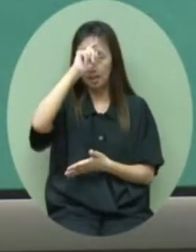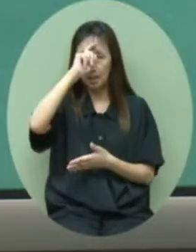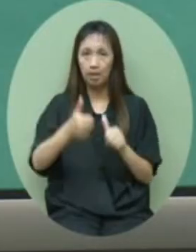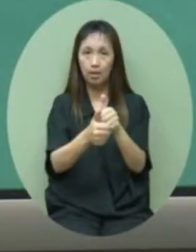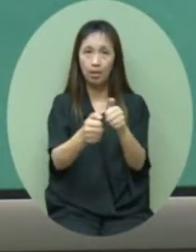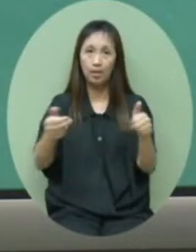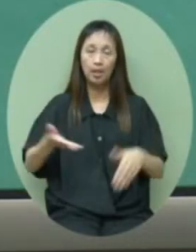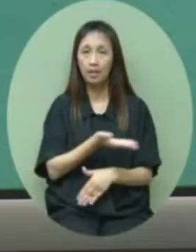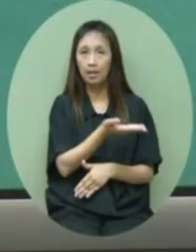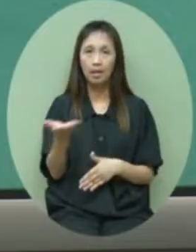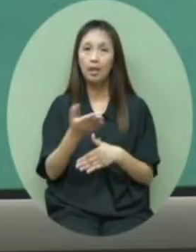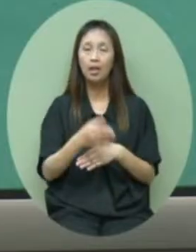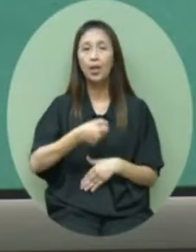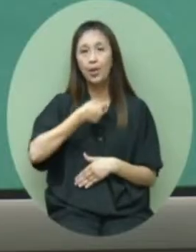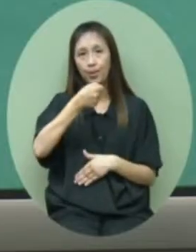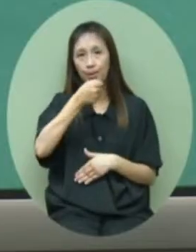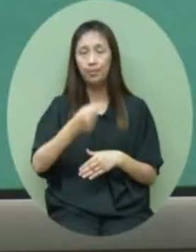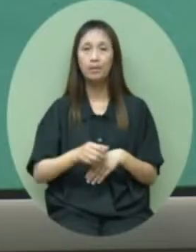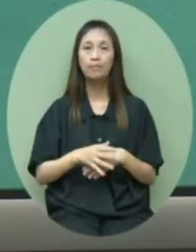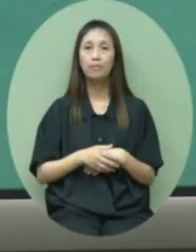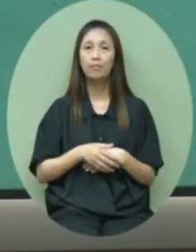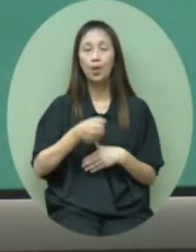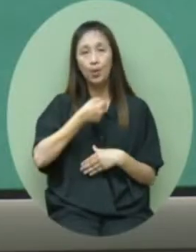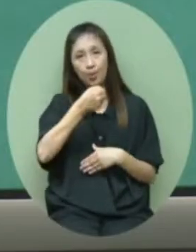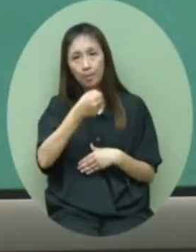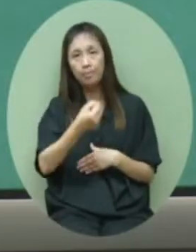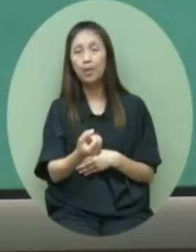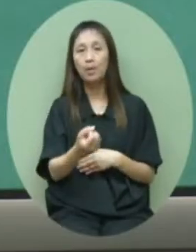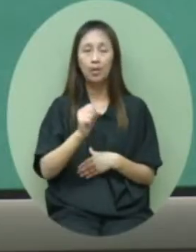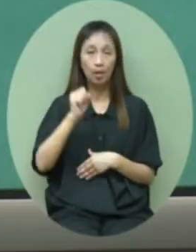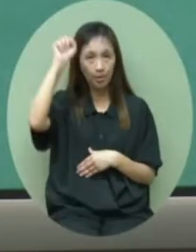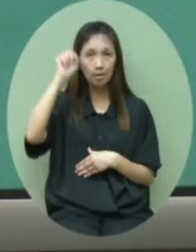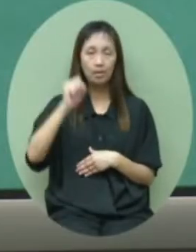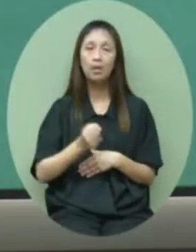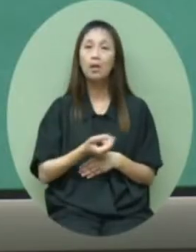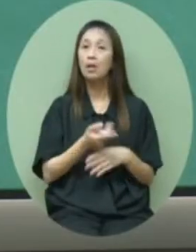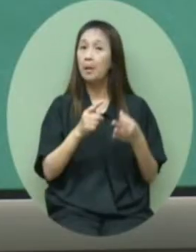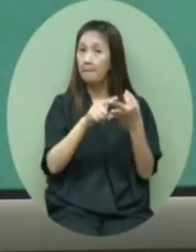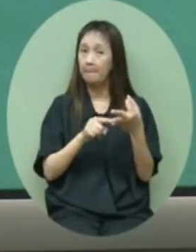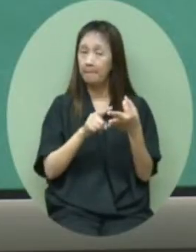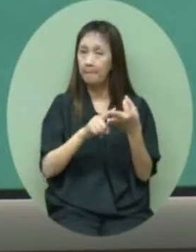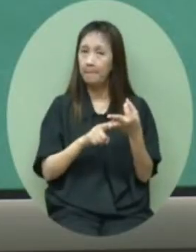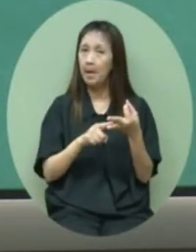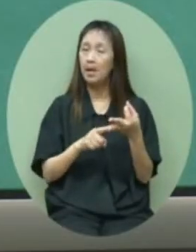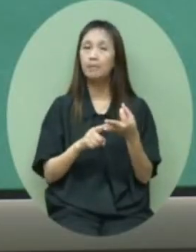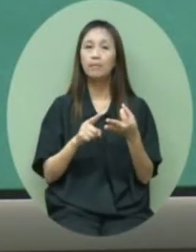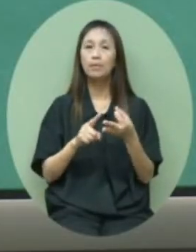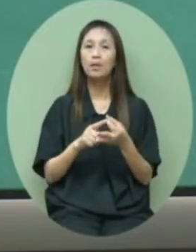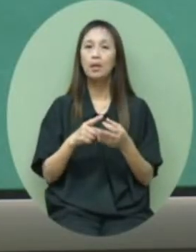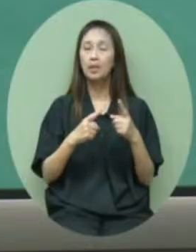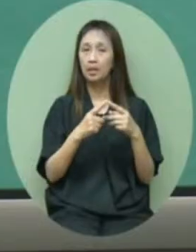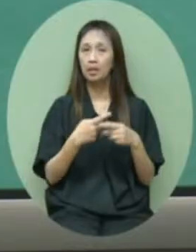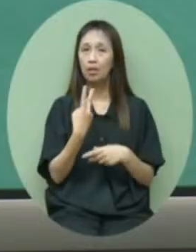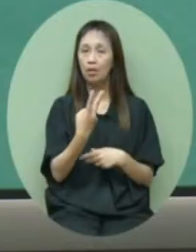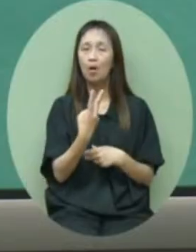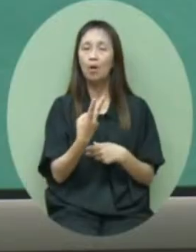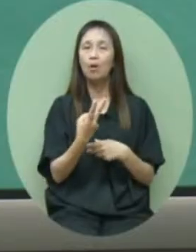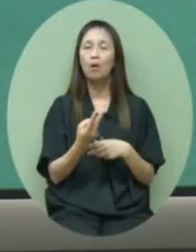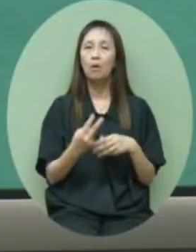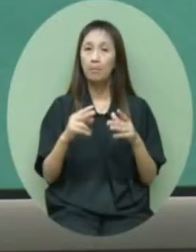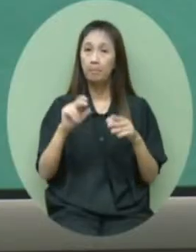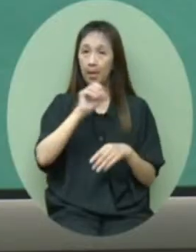this anniversary, this important anniversary. Thank you. The floor is now open. If you want to ask questions, please raise your hand. When